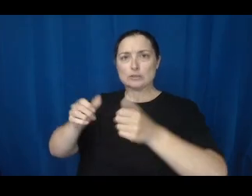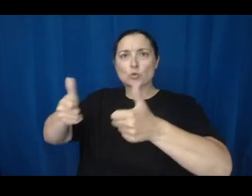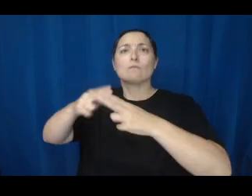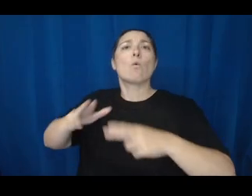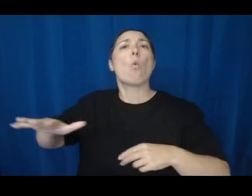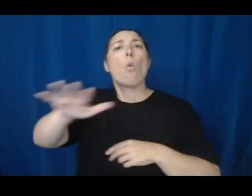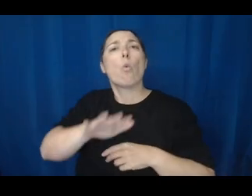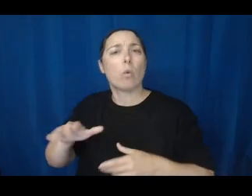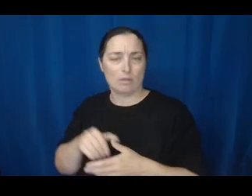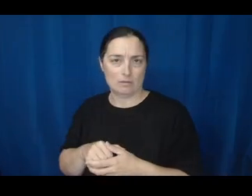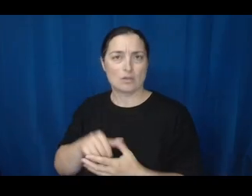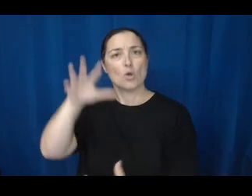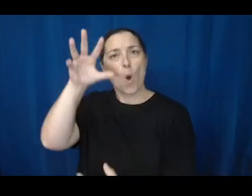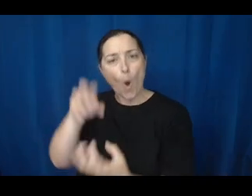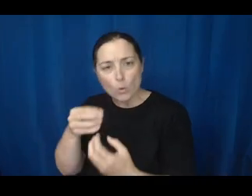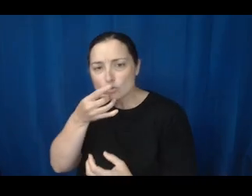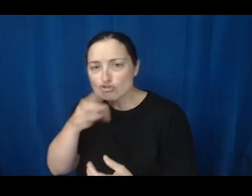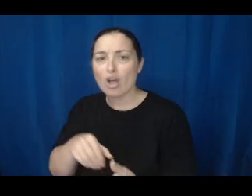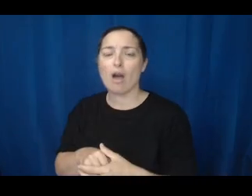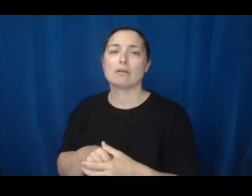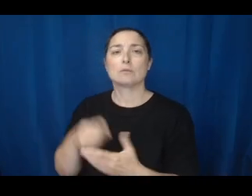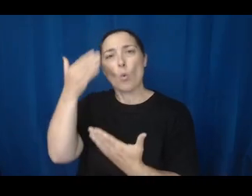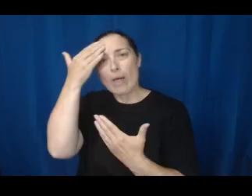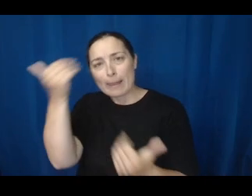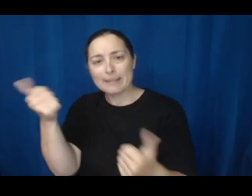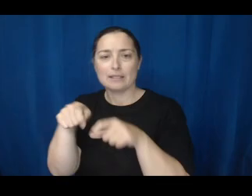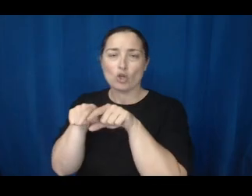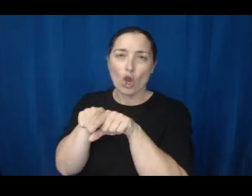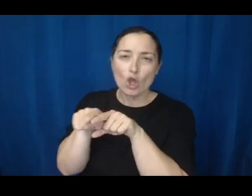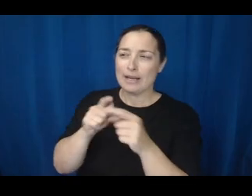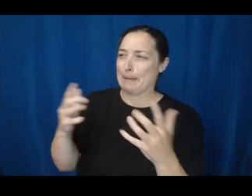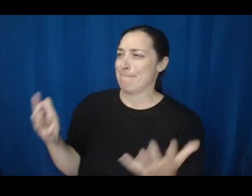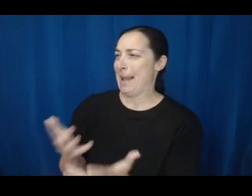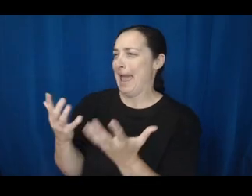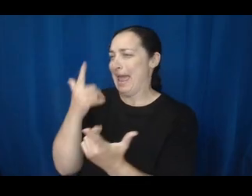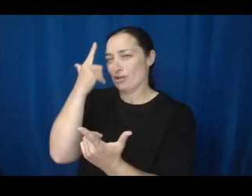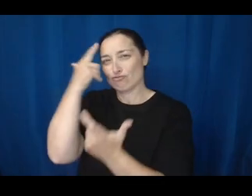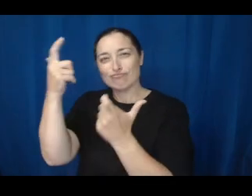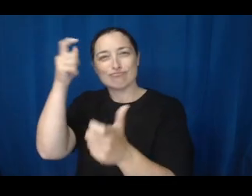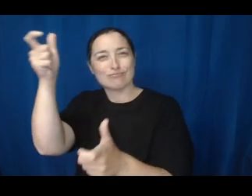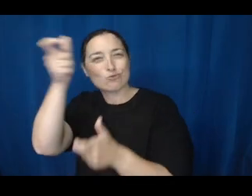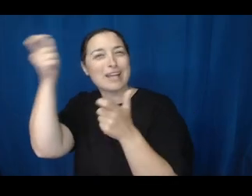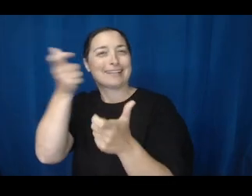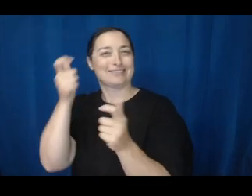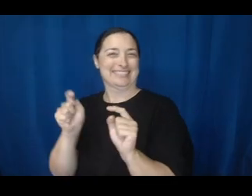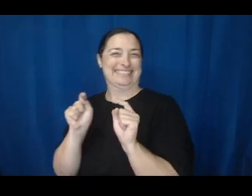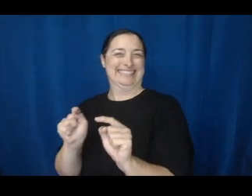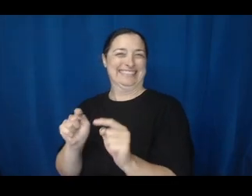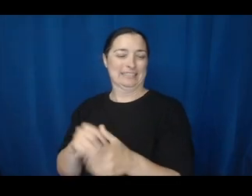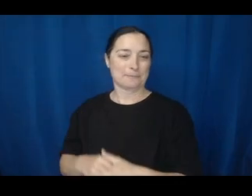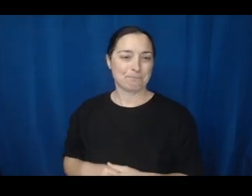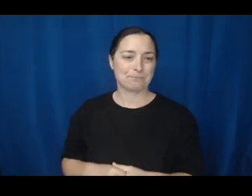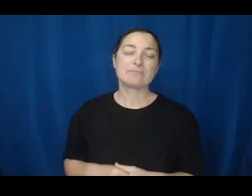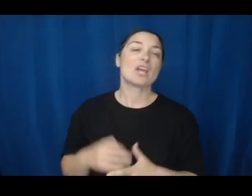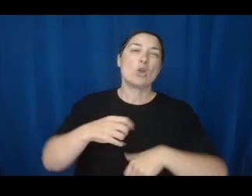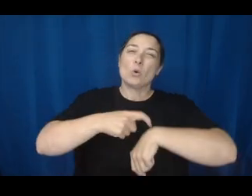child, well-being and learning, and play and creativity being kind of an integral part of this paradigm. We don't have time to get into the